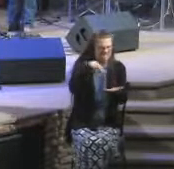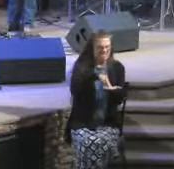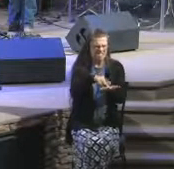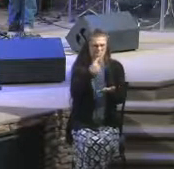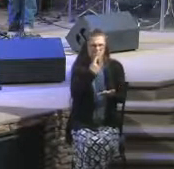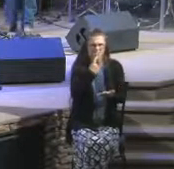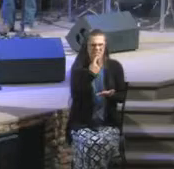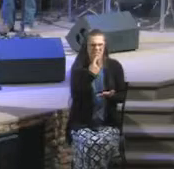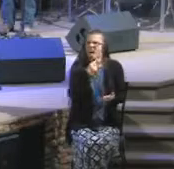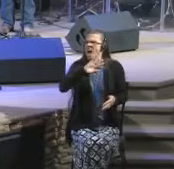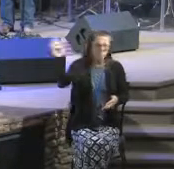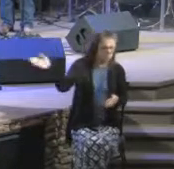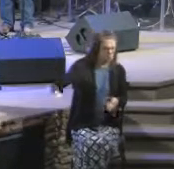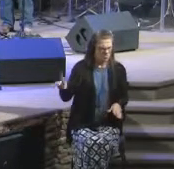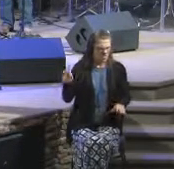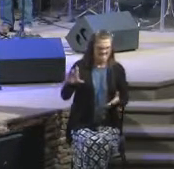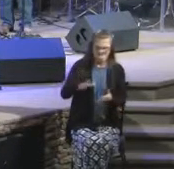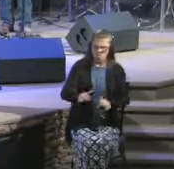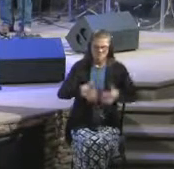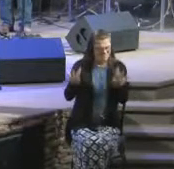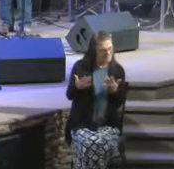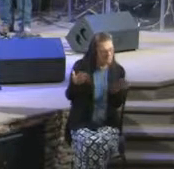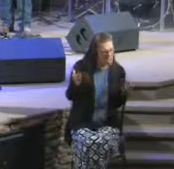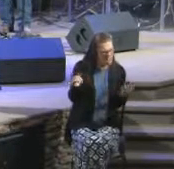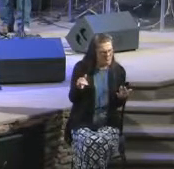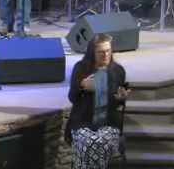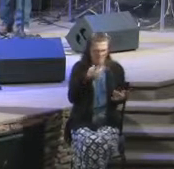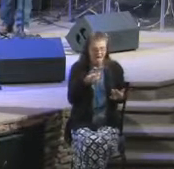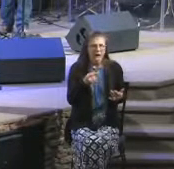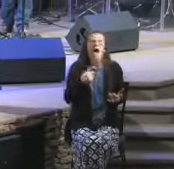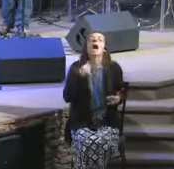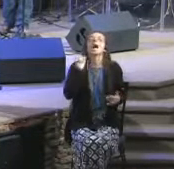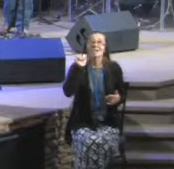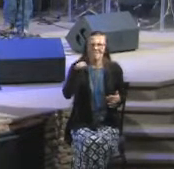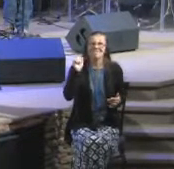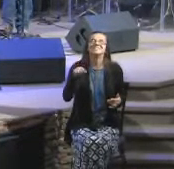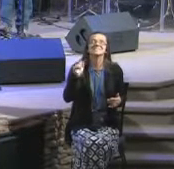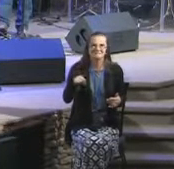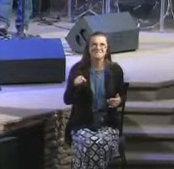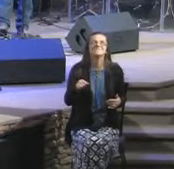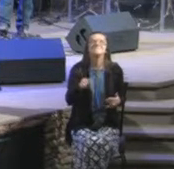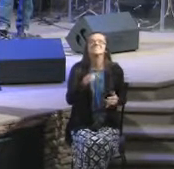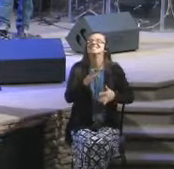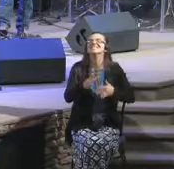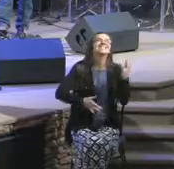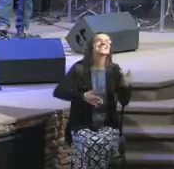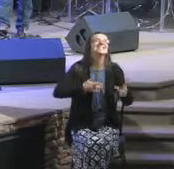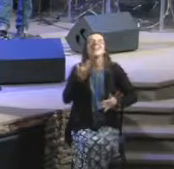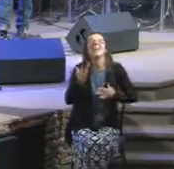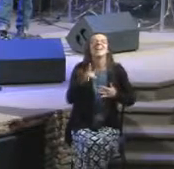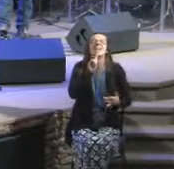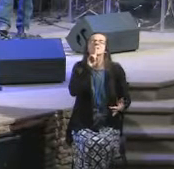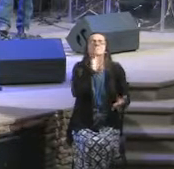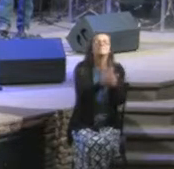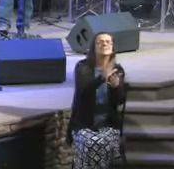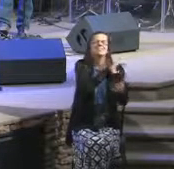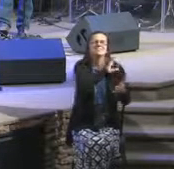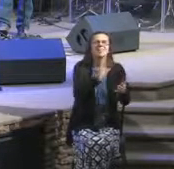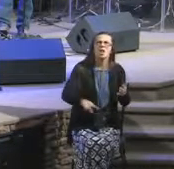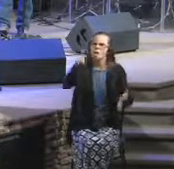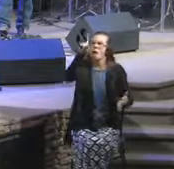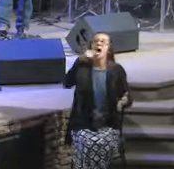say, I don't care if you don't feel like it. I will be glad. Amen. I will, praise God, praise